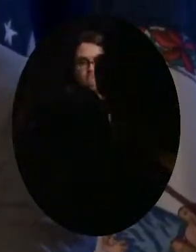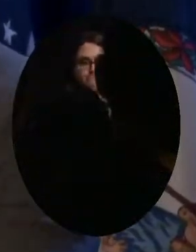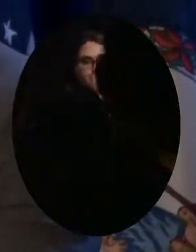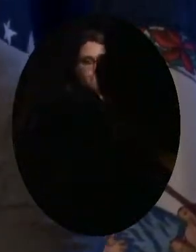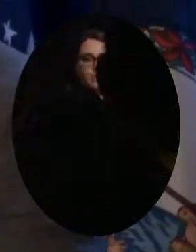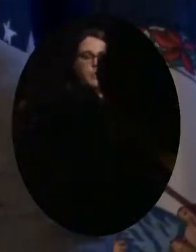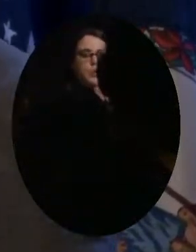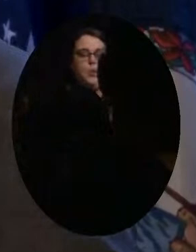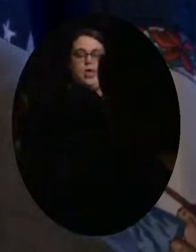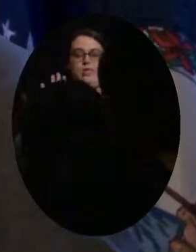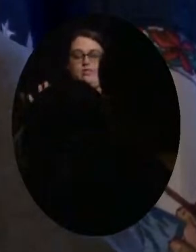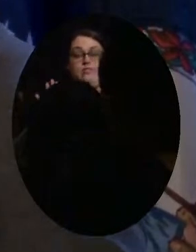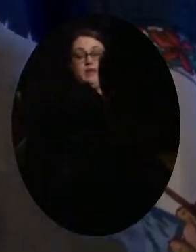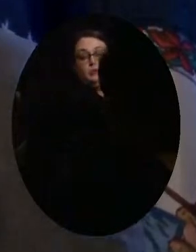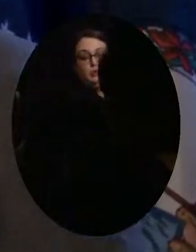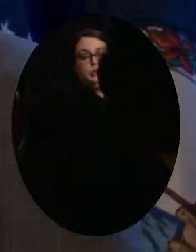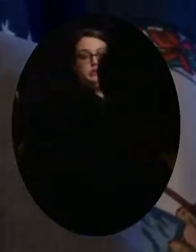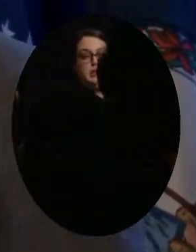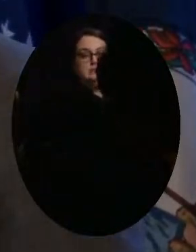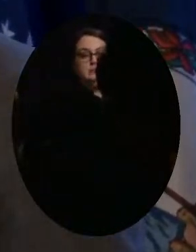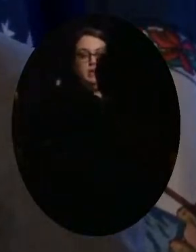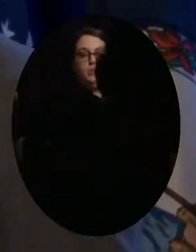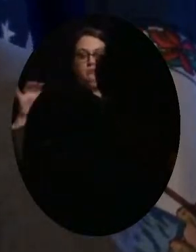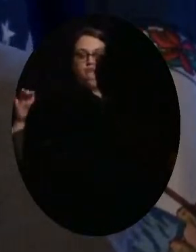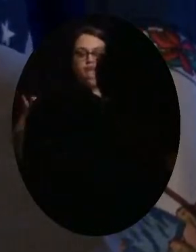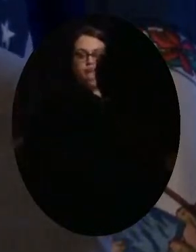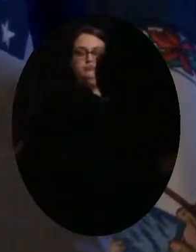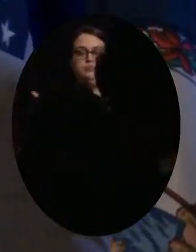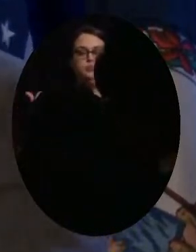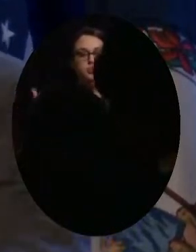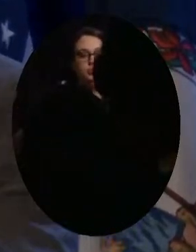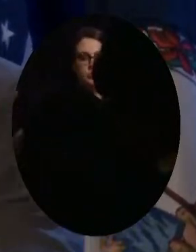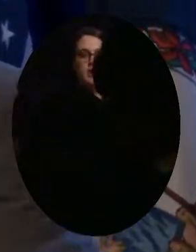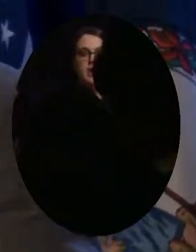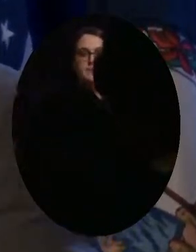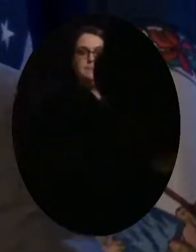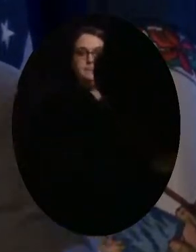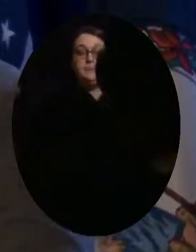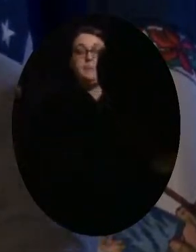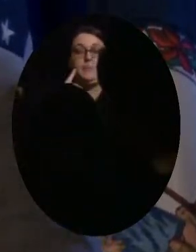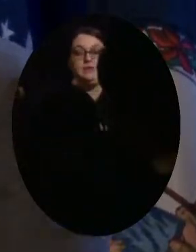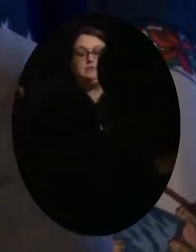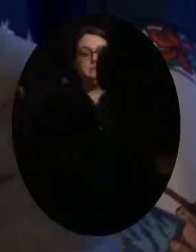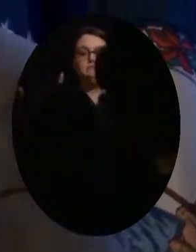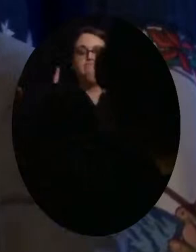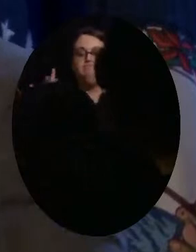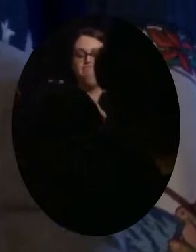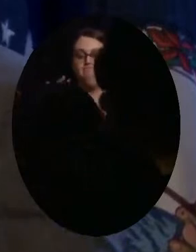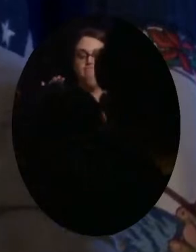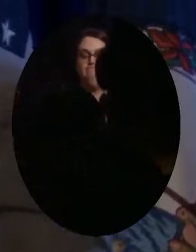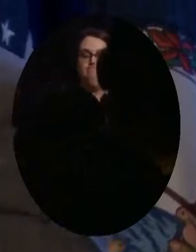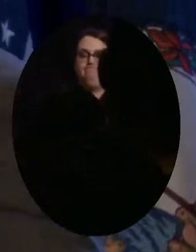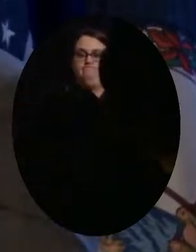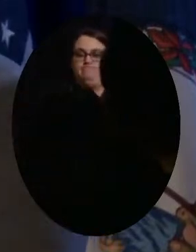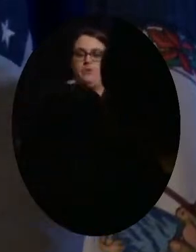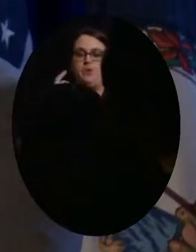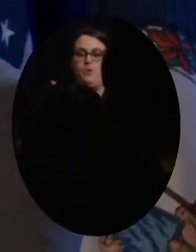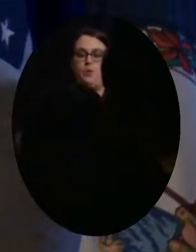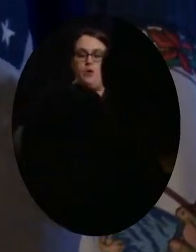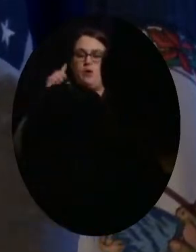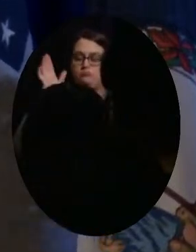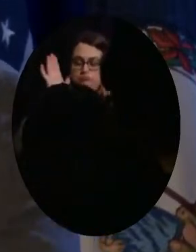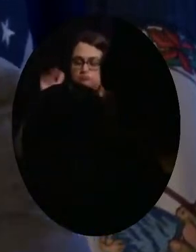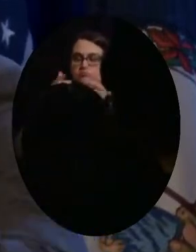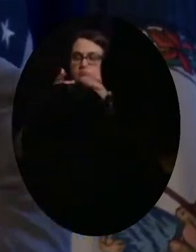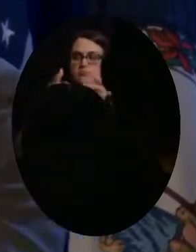it is in that spirit of unity that we gather here in this place. It's in that spirit of unity that we all hearken our hearts